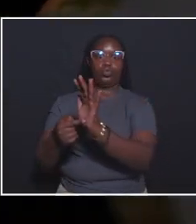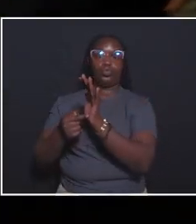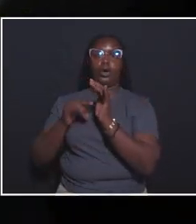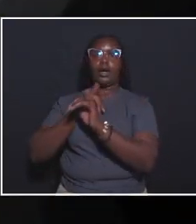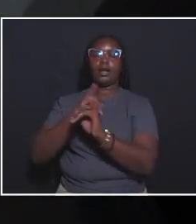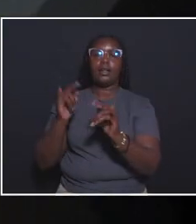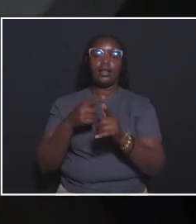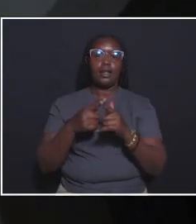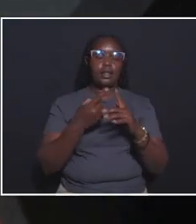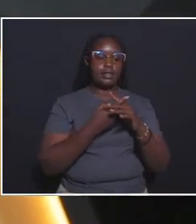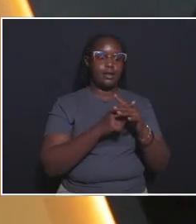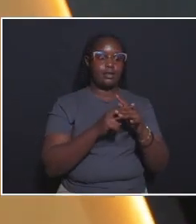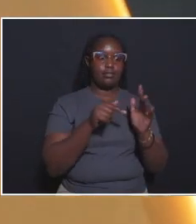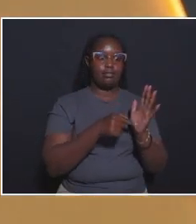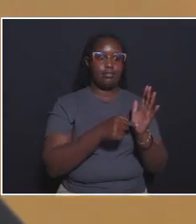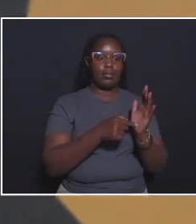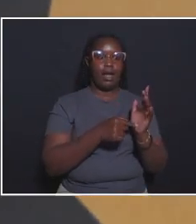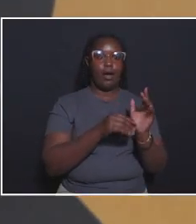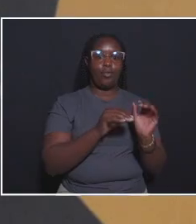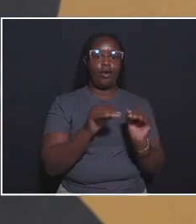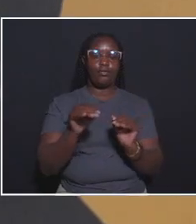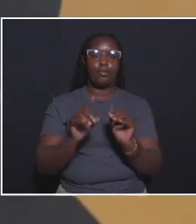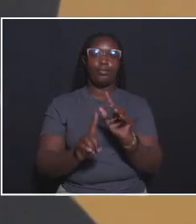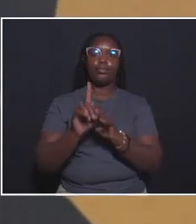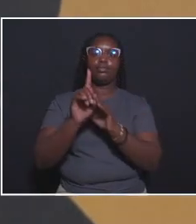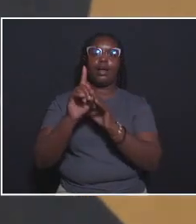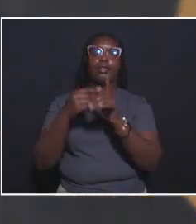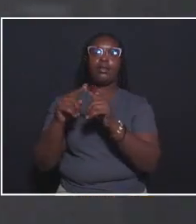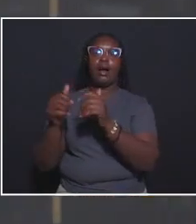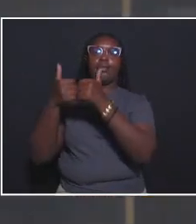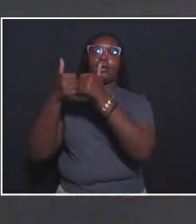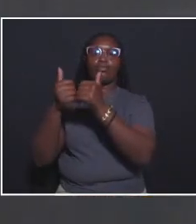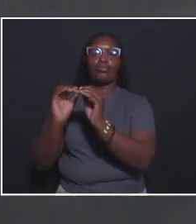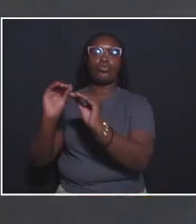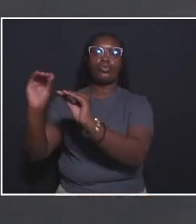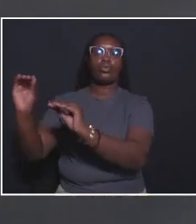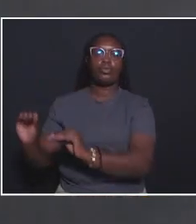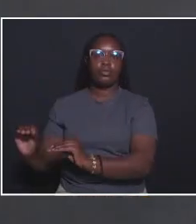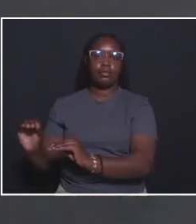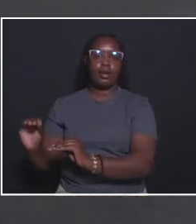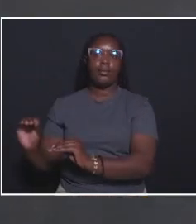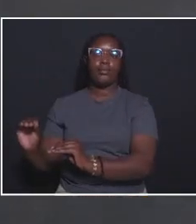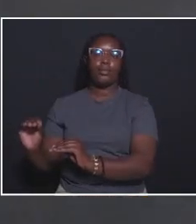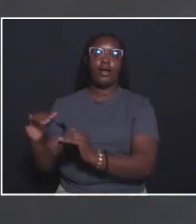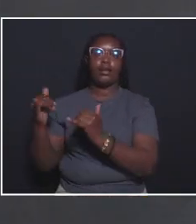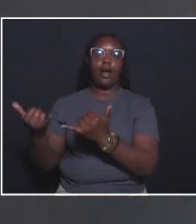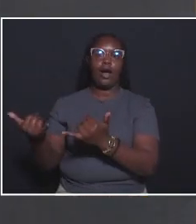they stole the bag. Hey, we're now in the car. Boom, woo, it's there. Now, they have stopped. Now they have blown the car. Pooh. So